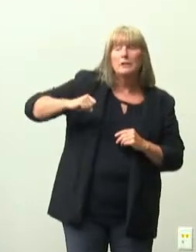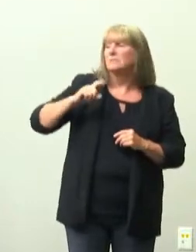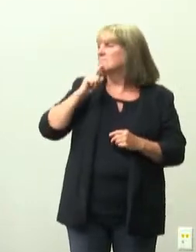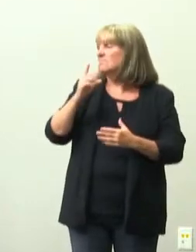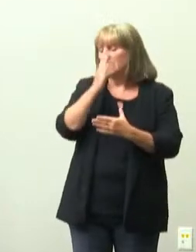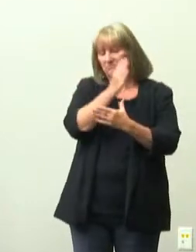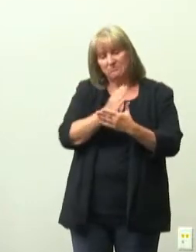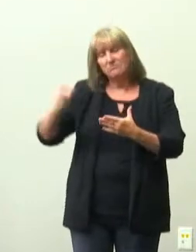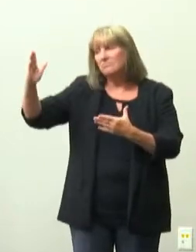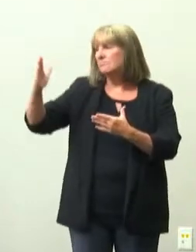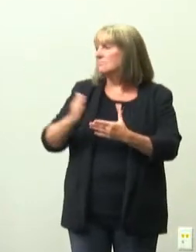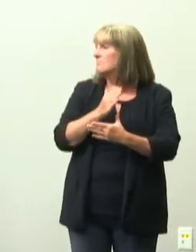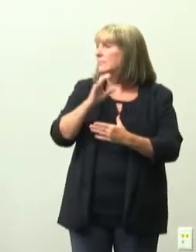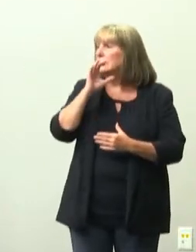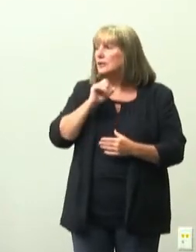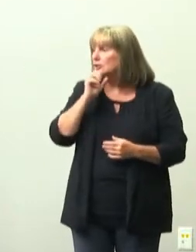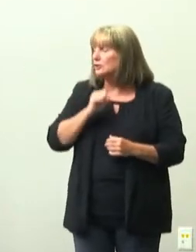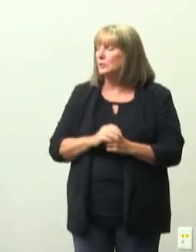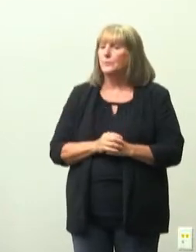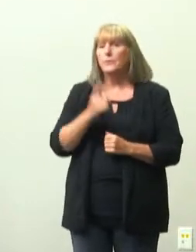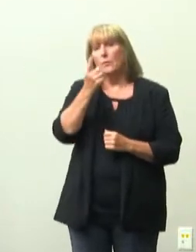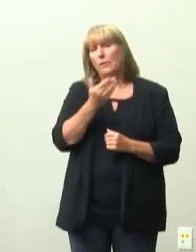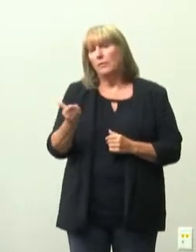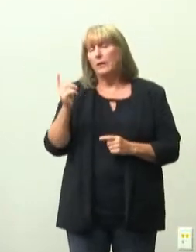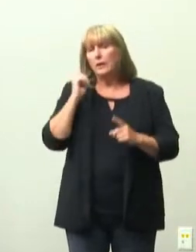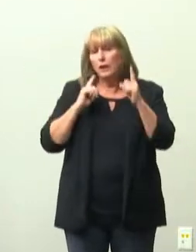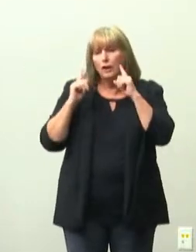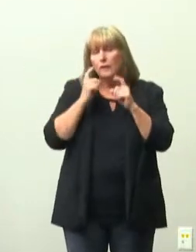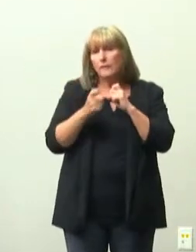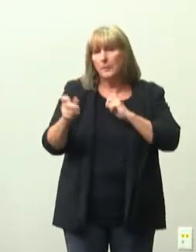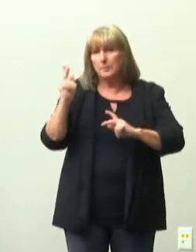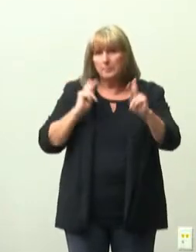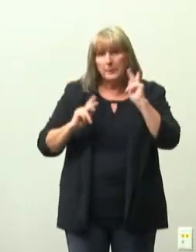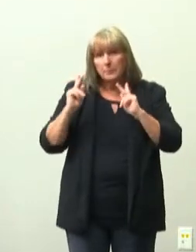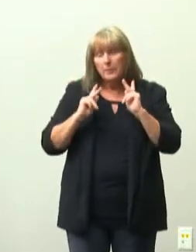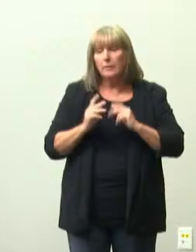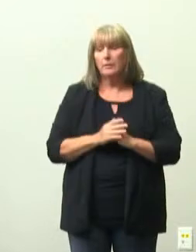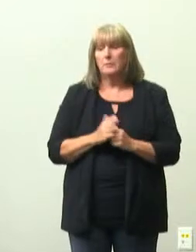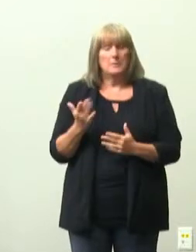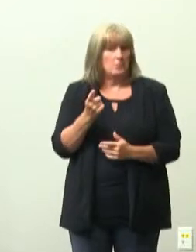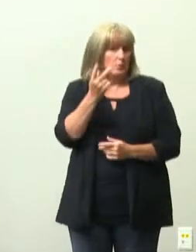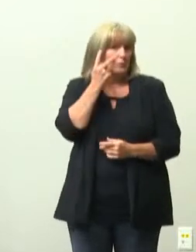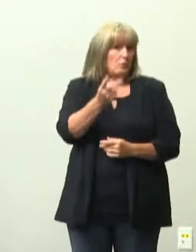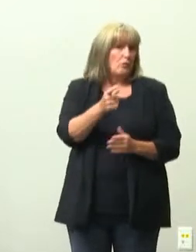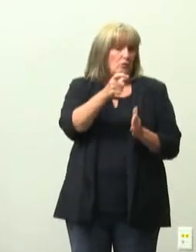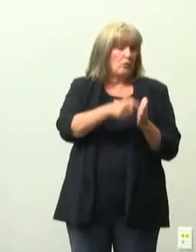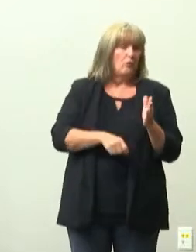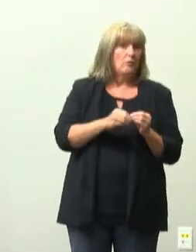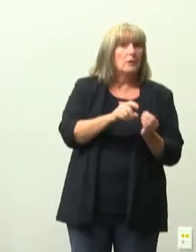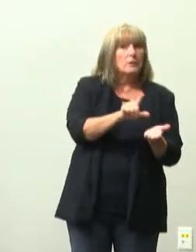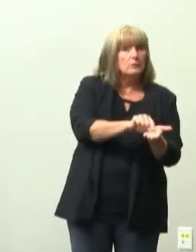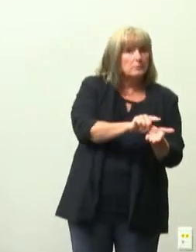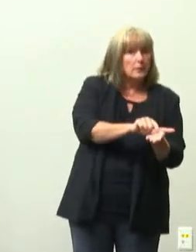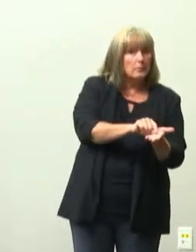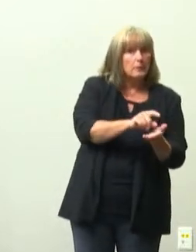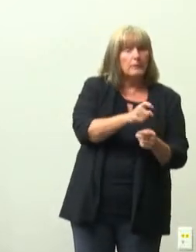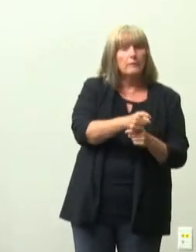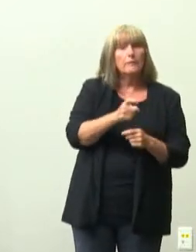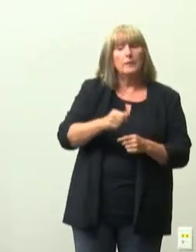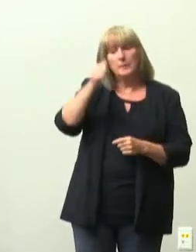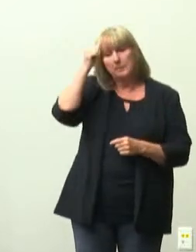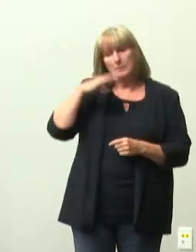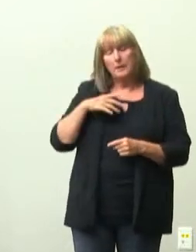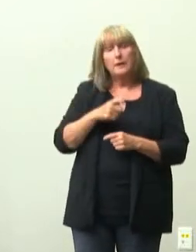the age span. And one thing we do hear from people is, and you probably even saw the article in the paper from the gentleman